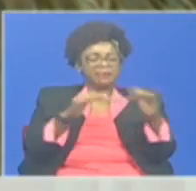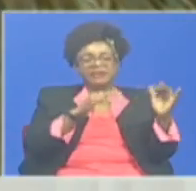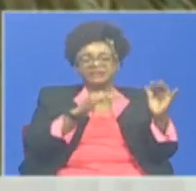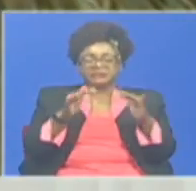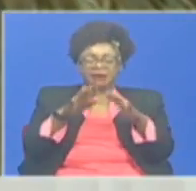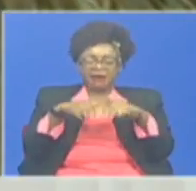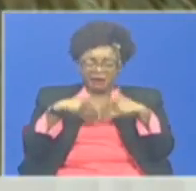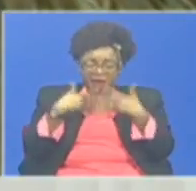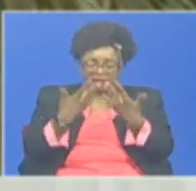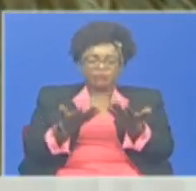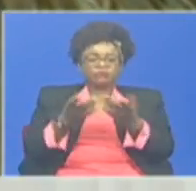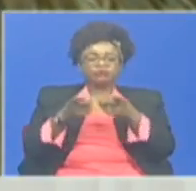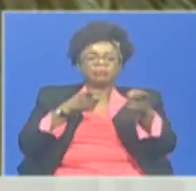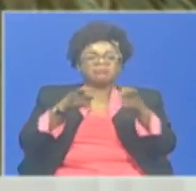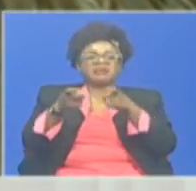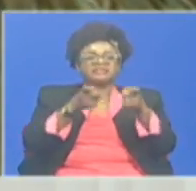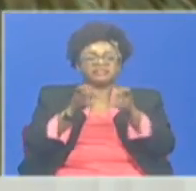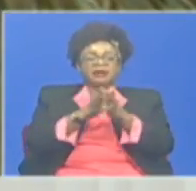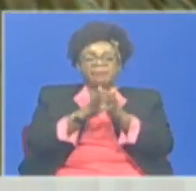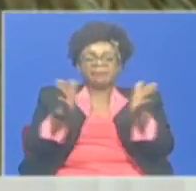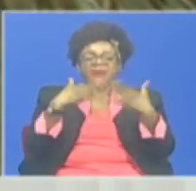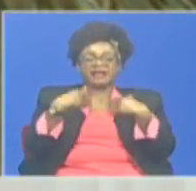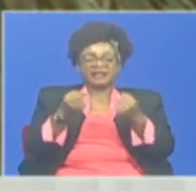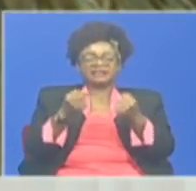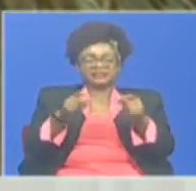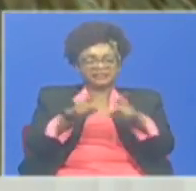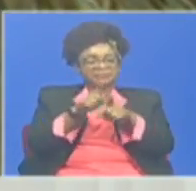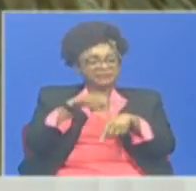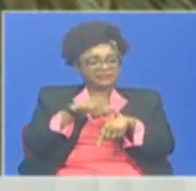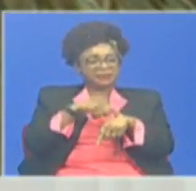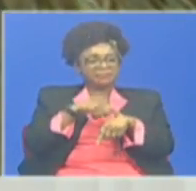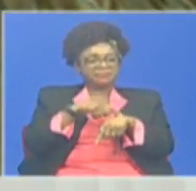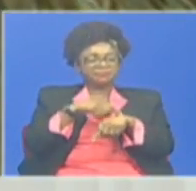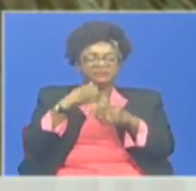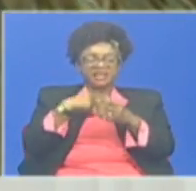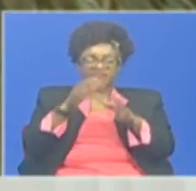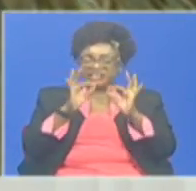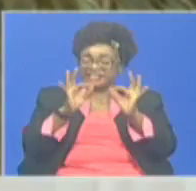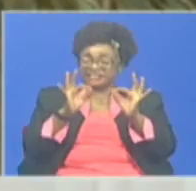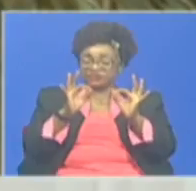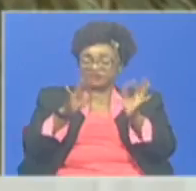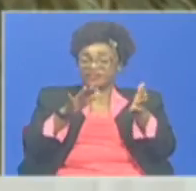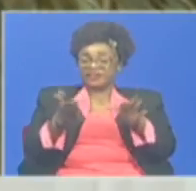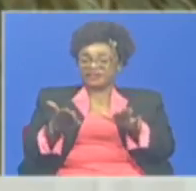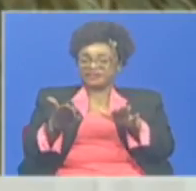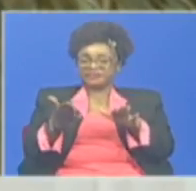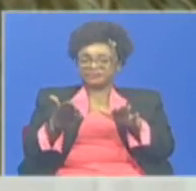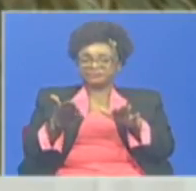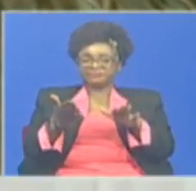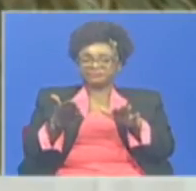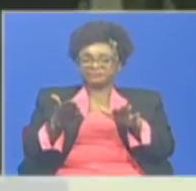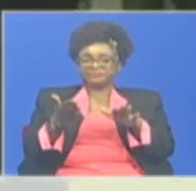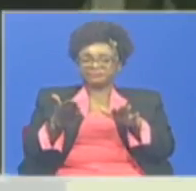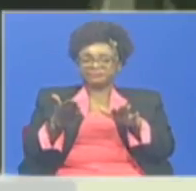how to manage public health and at the same time uphold the dignity of the death. Here is my report.